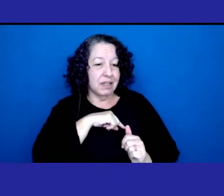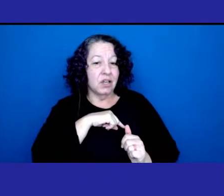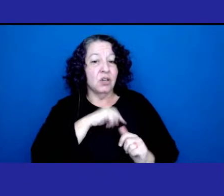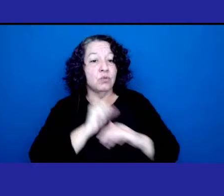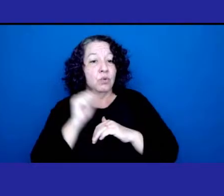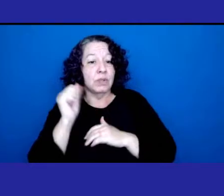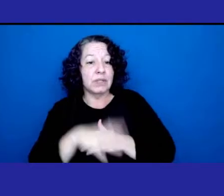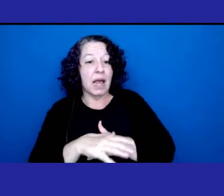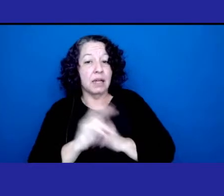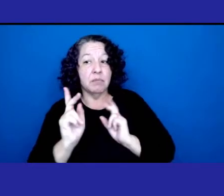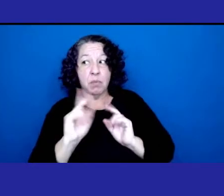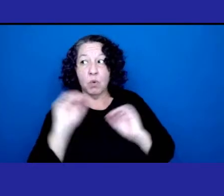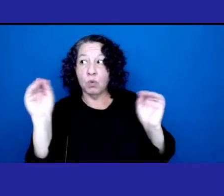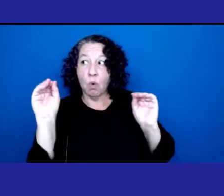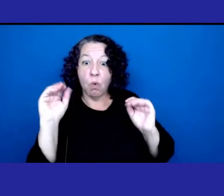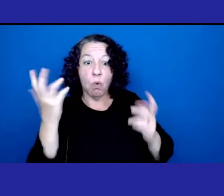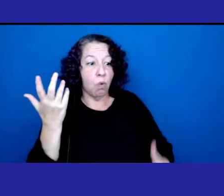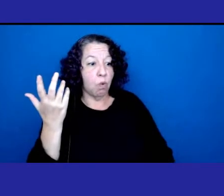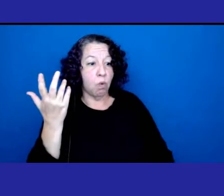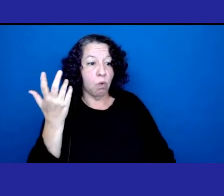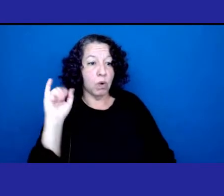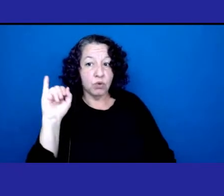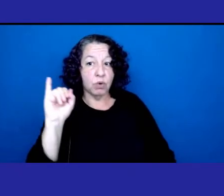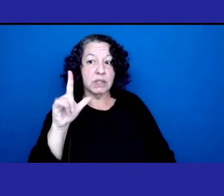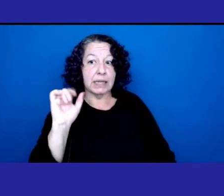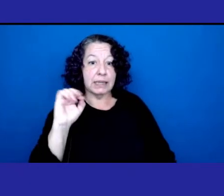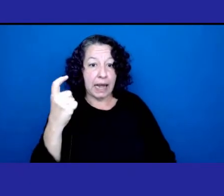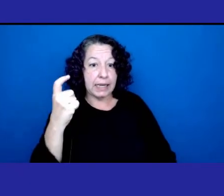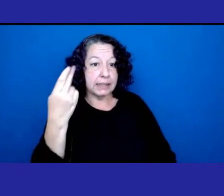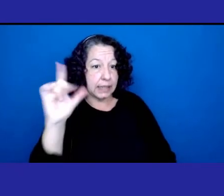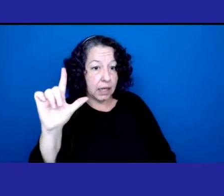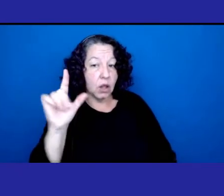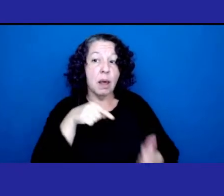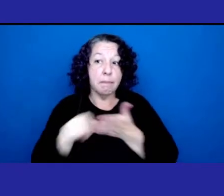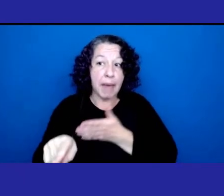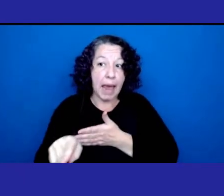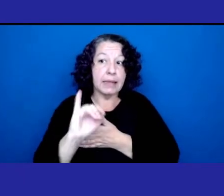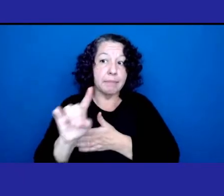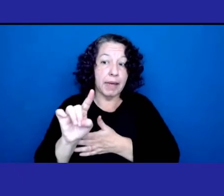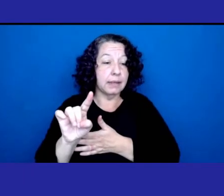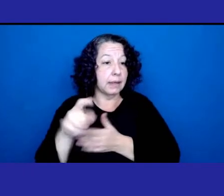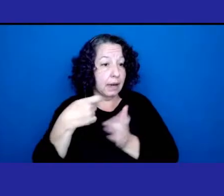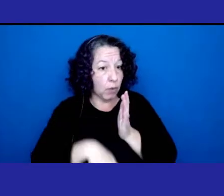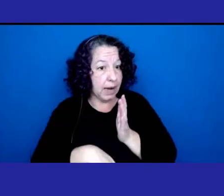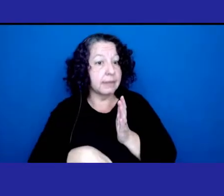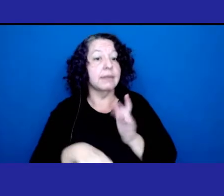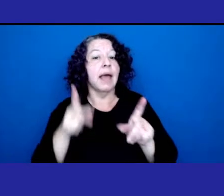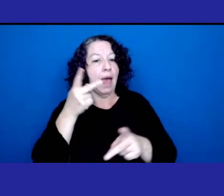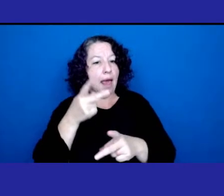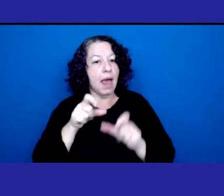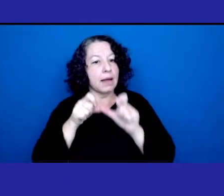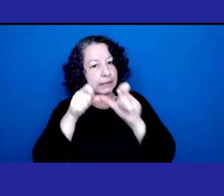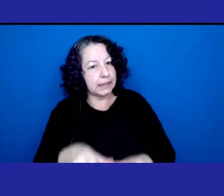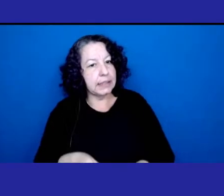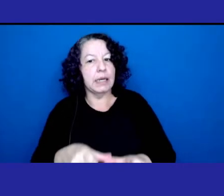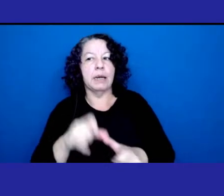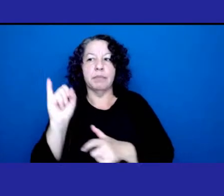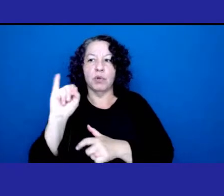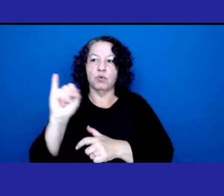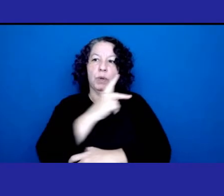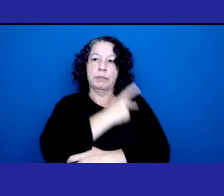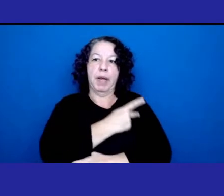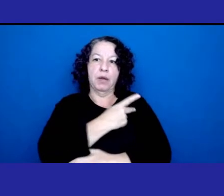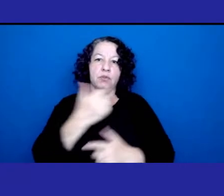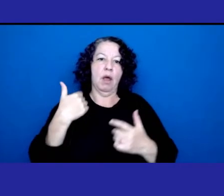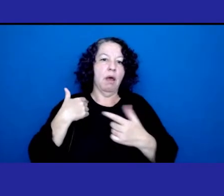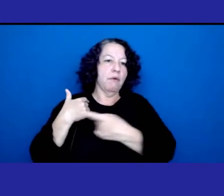uninsured to Lenox Hill, pay the Medicaid rate, and keep the insured patients where we'll get partial payment